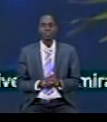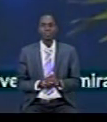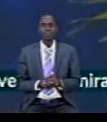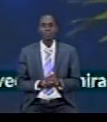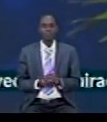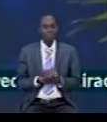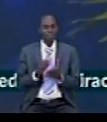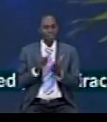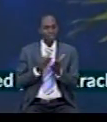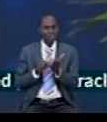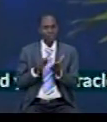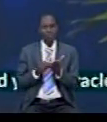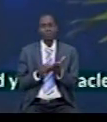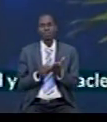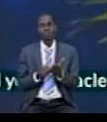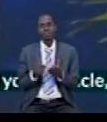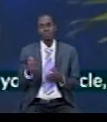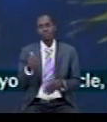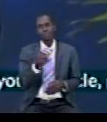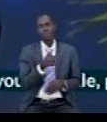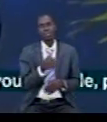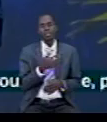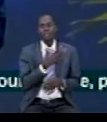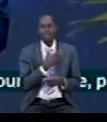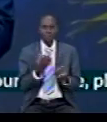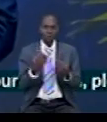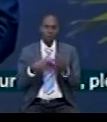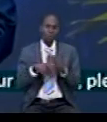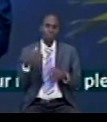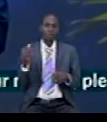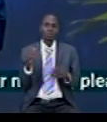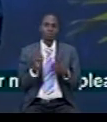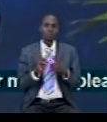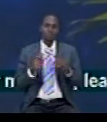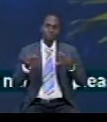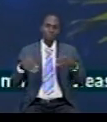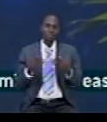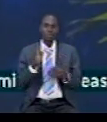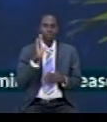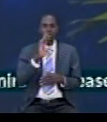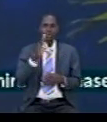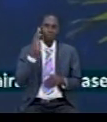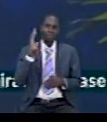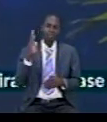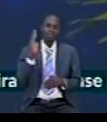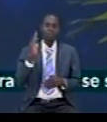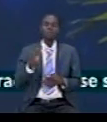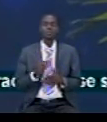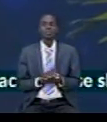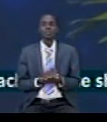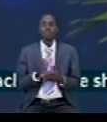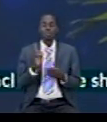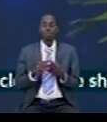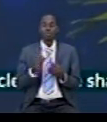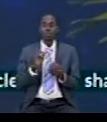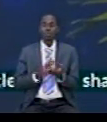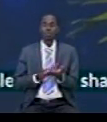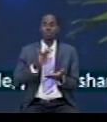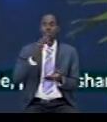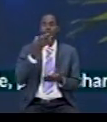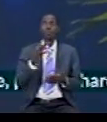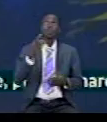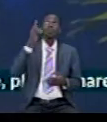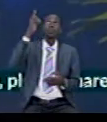check up and come forward and give your testimony to the glory of